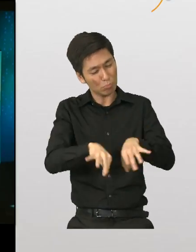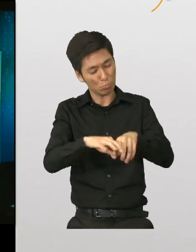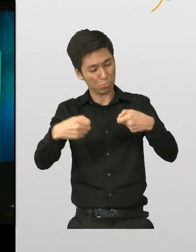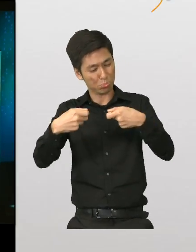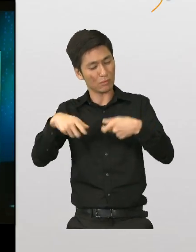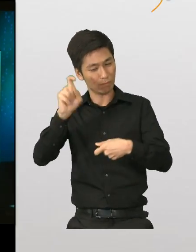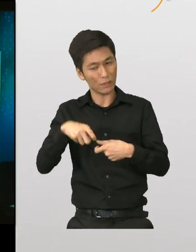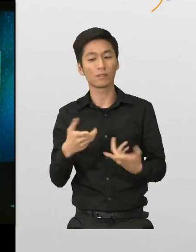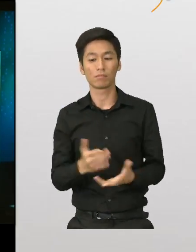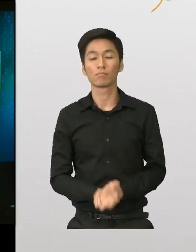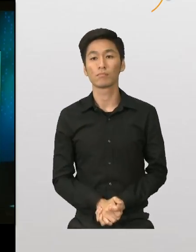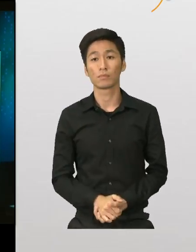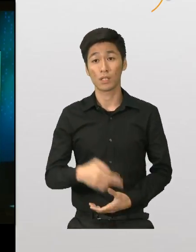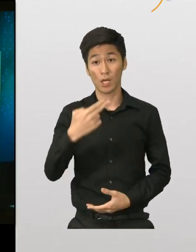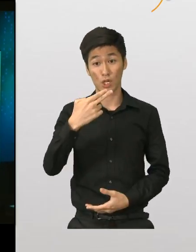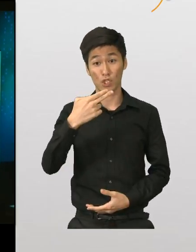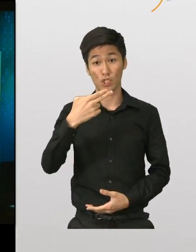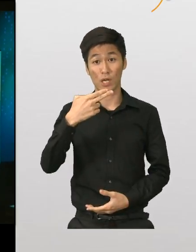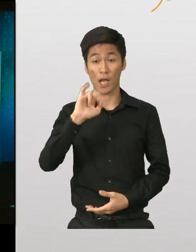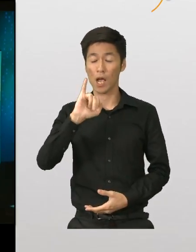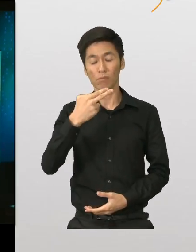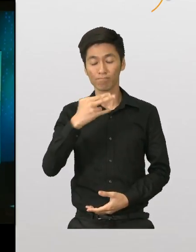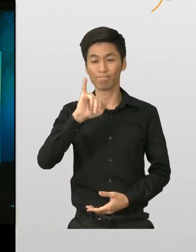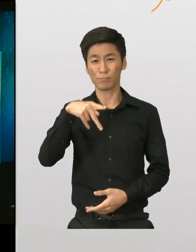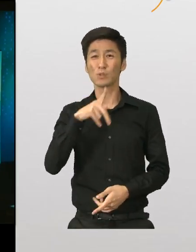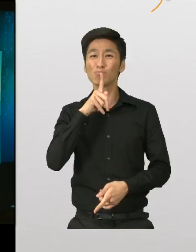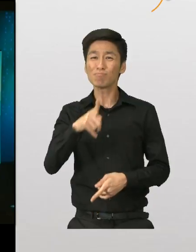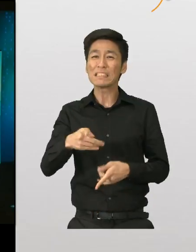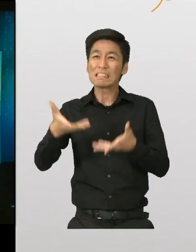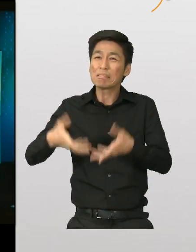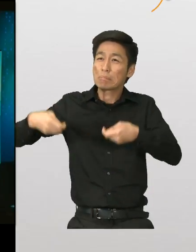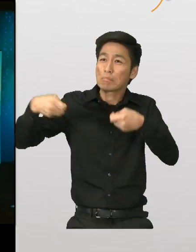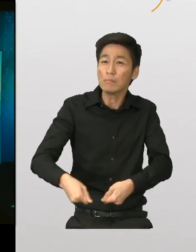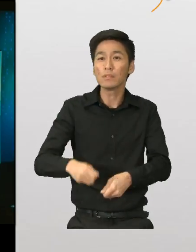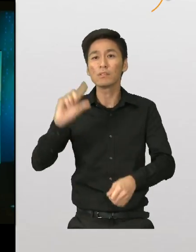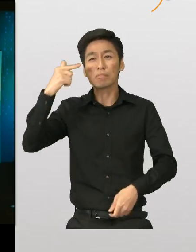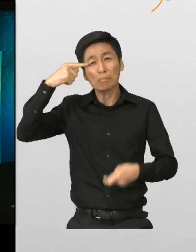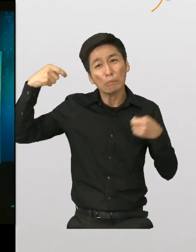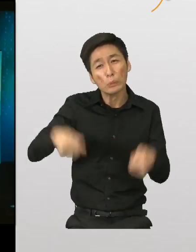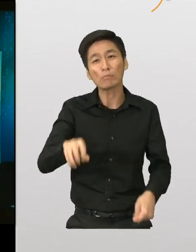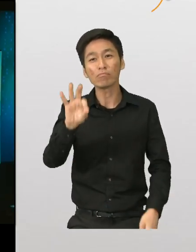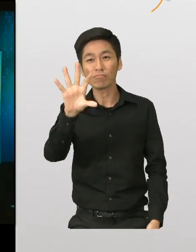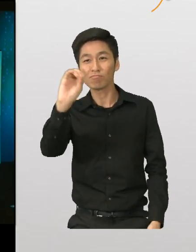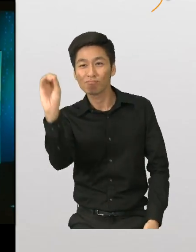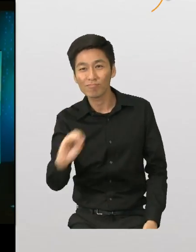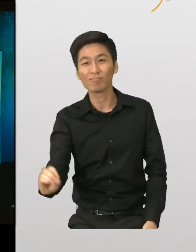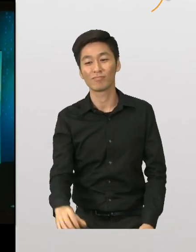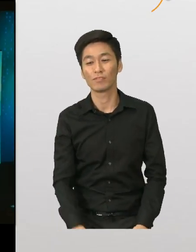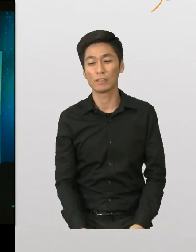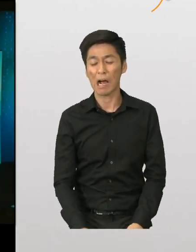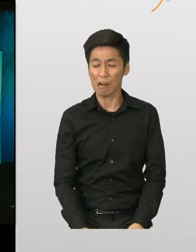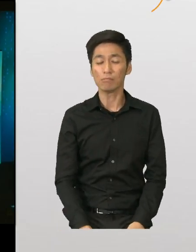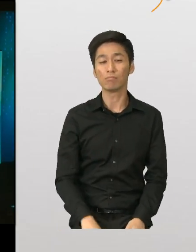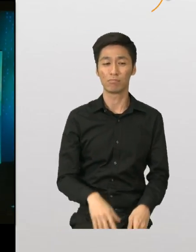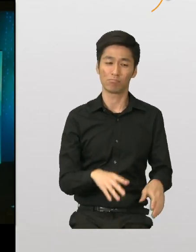The HIP scheme is heavily subsidized. The government pays up to 95%. So residents pay as little as a